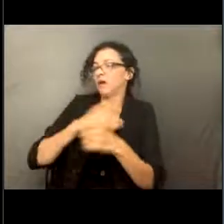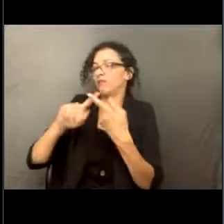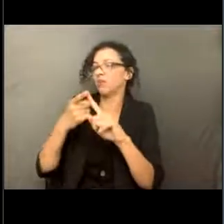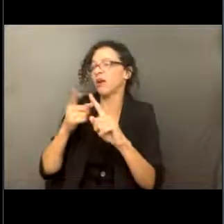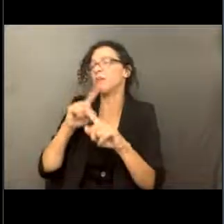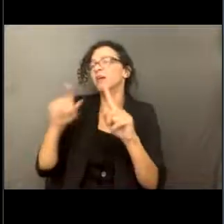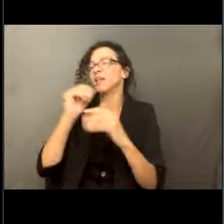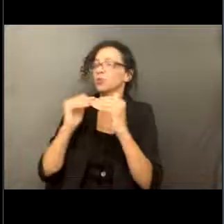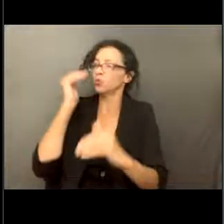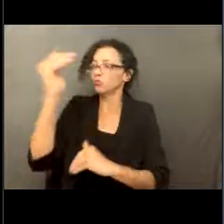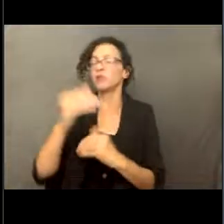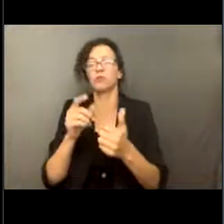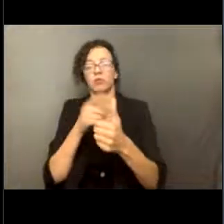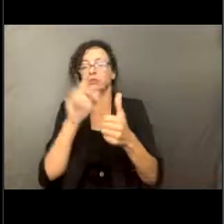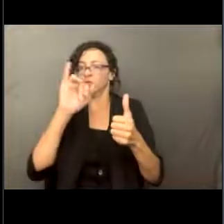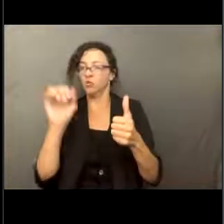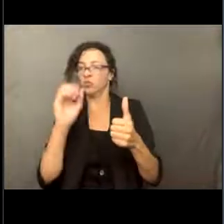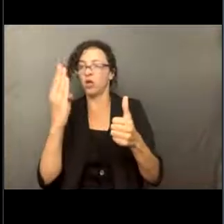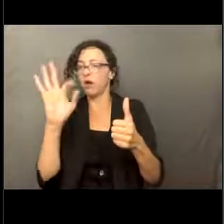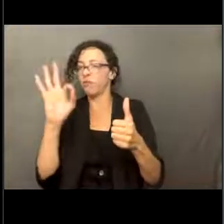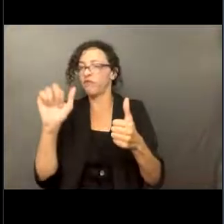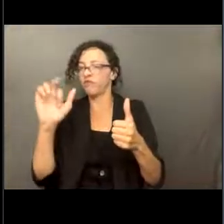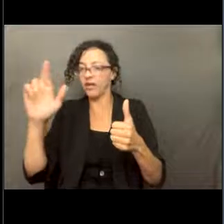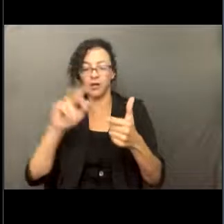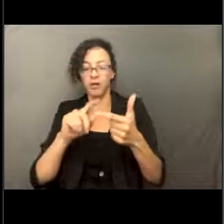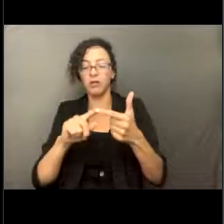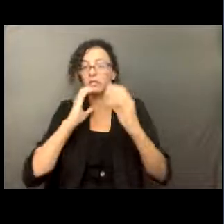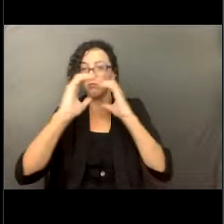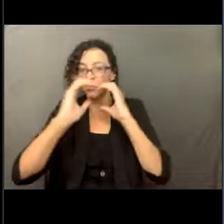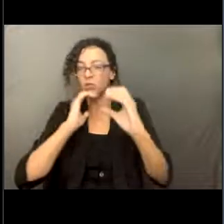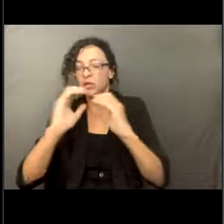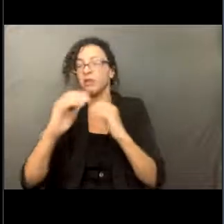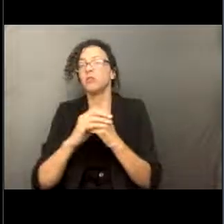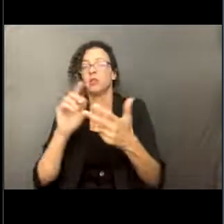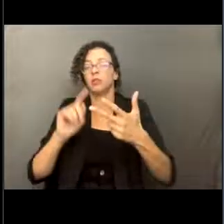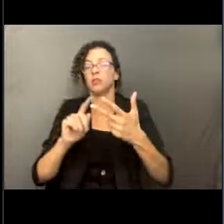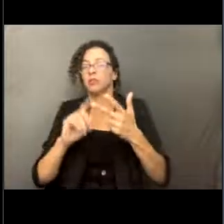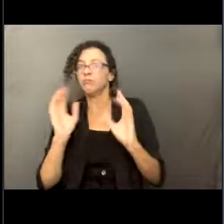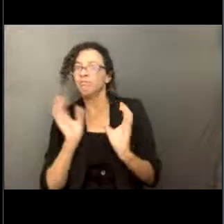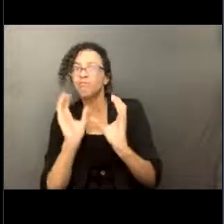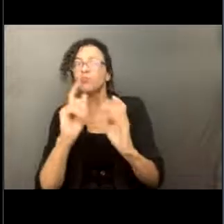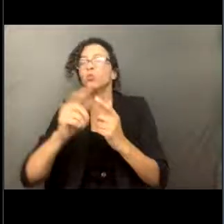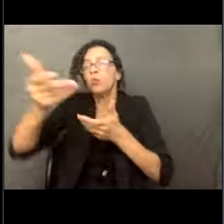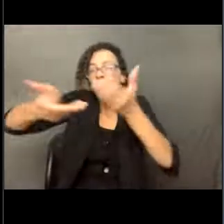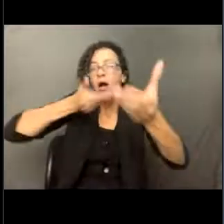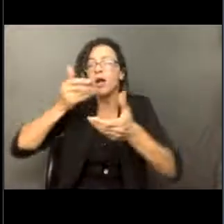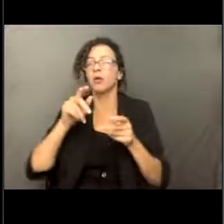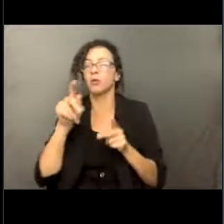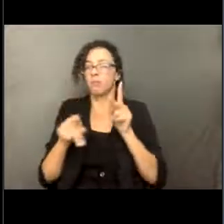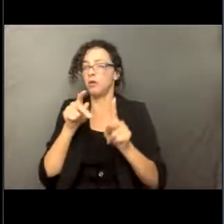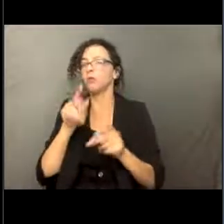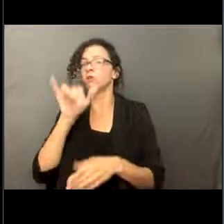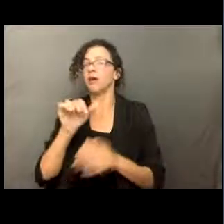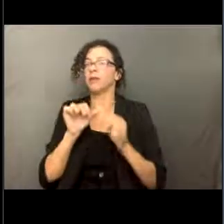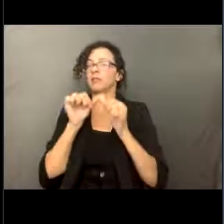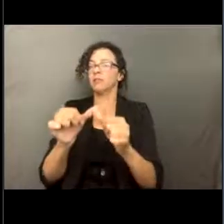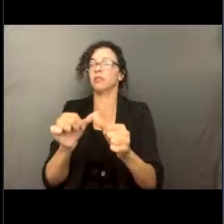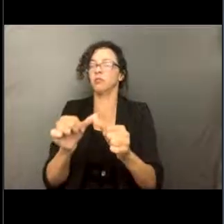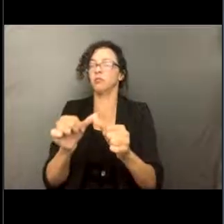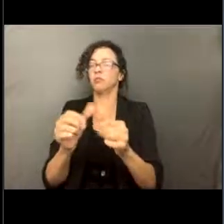job fairs, communications, looking to hire people and bring people in happens continuously. You know, there are a lot of opportunities in transportation that are